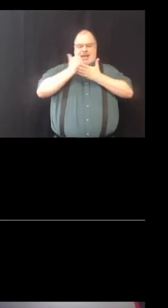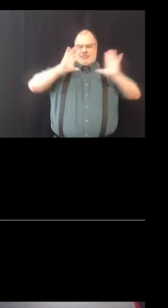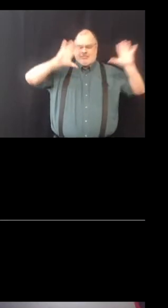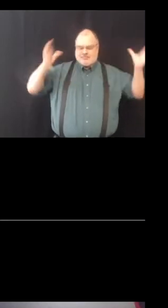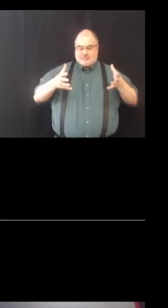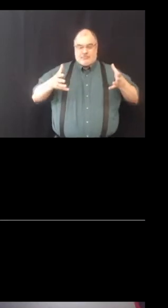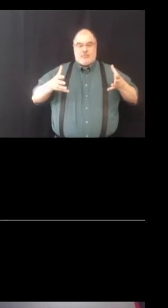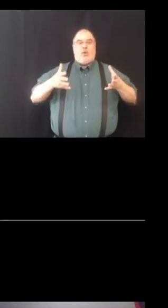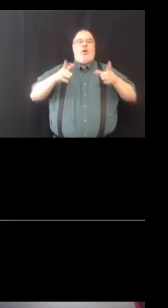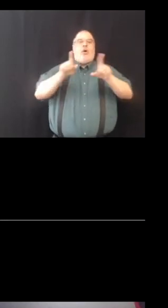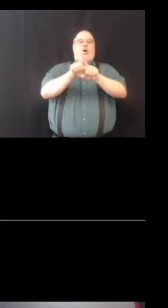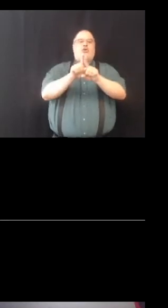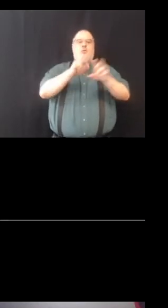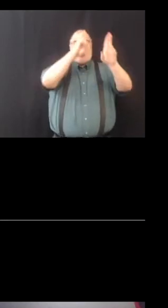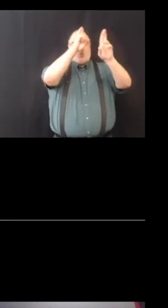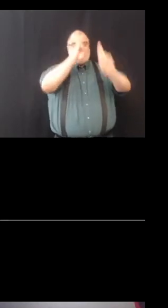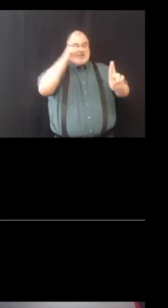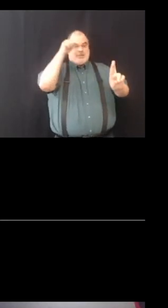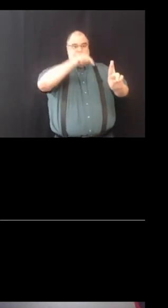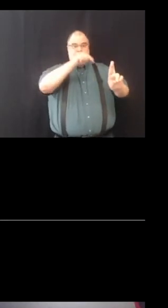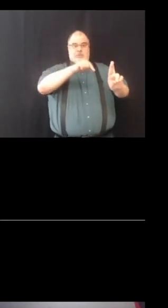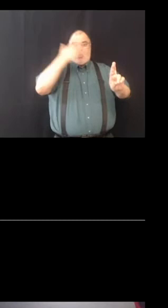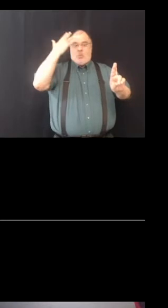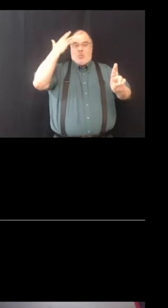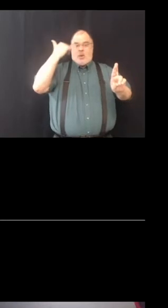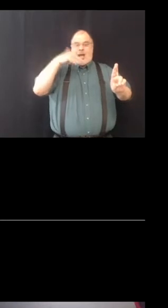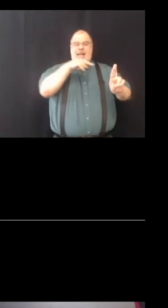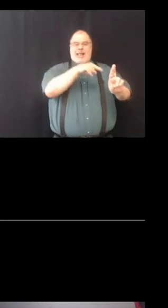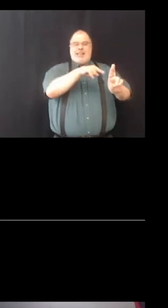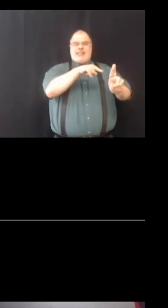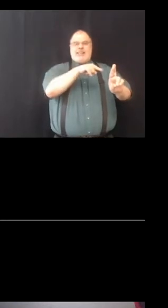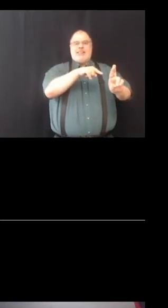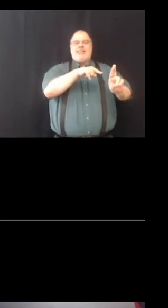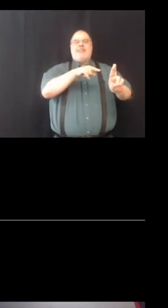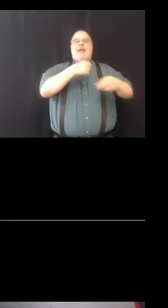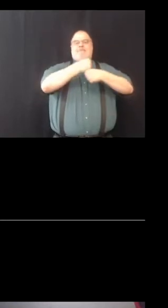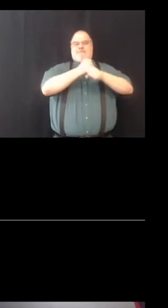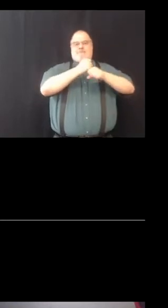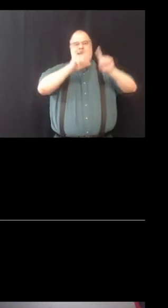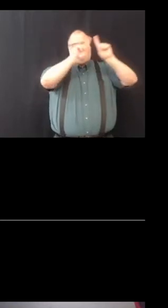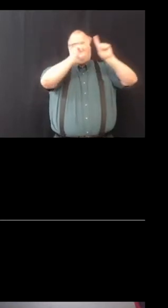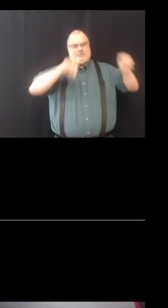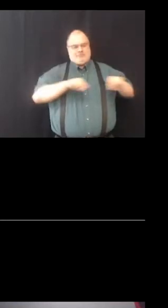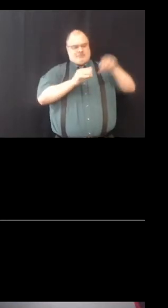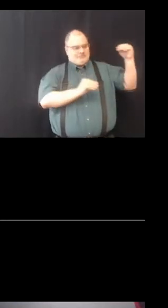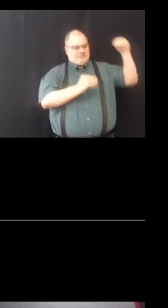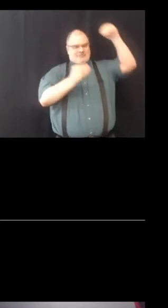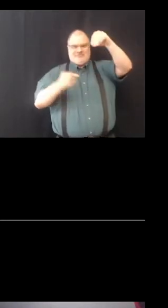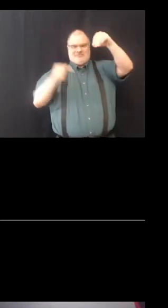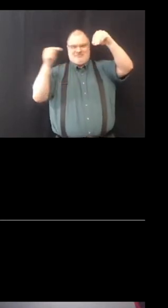shout out and thank you to Respect of Florida, because they are donating all of our plaques, and to Able Trust, who